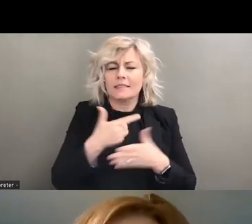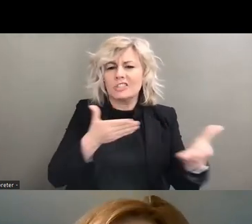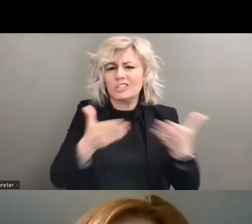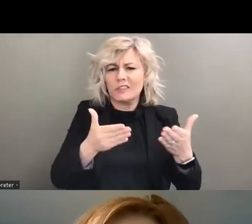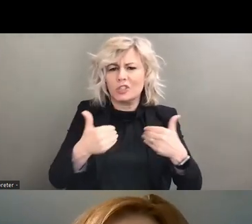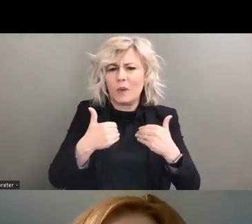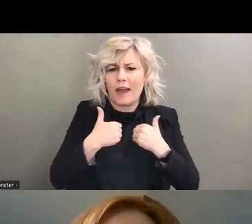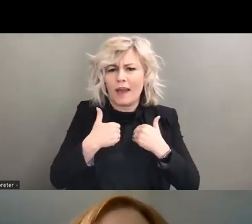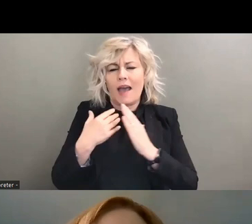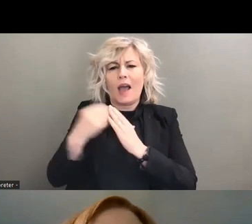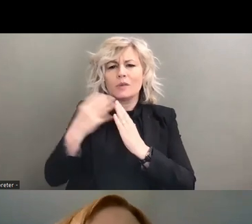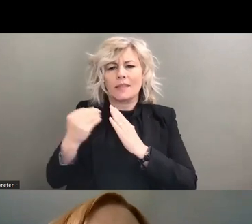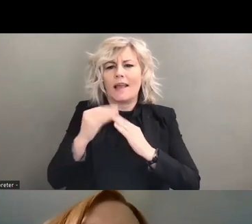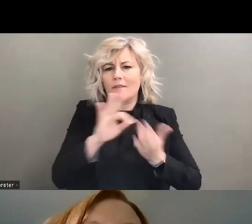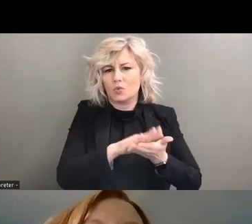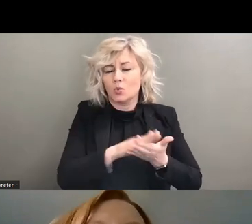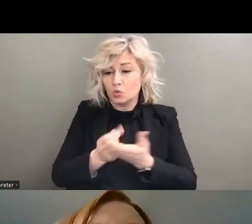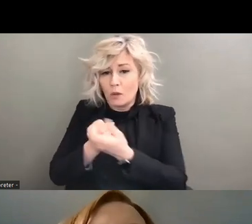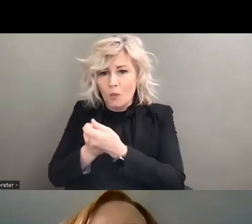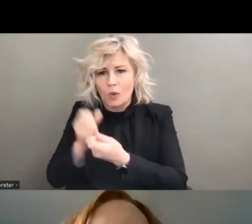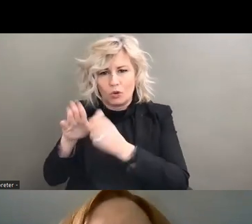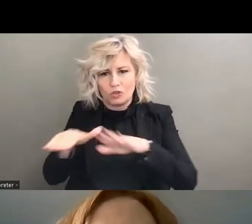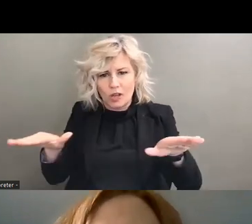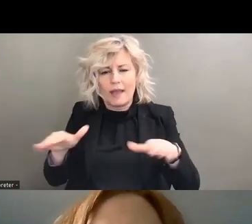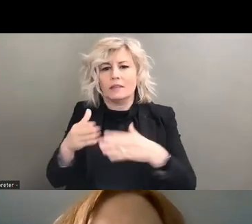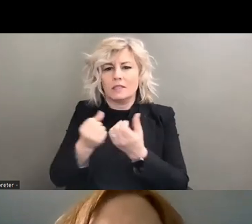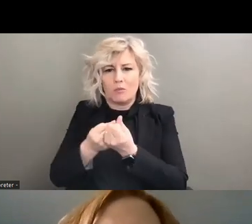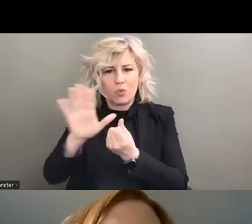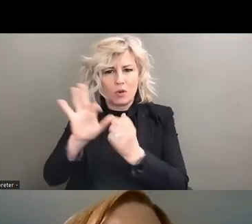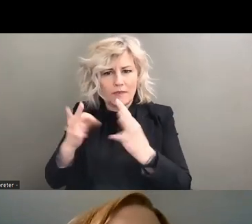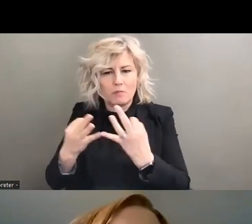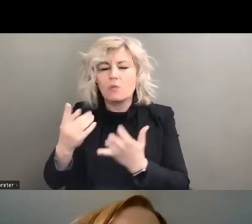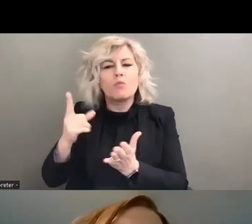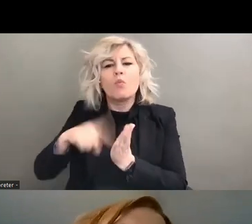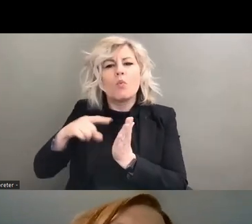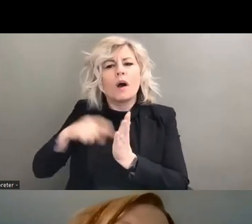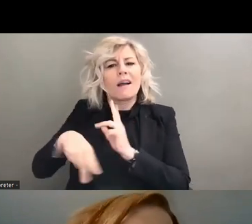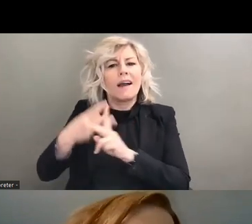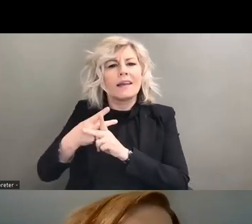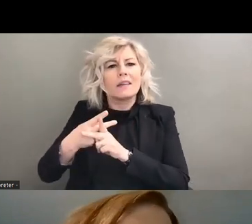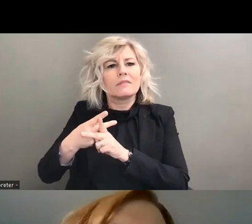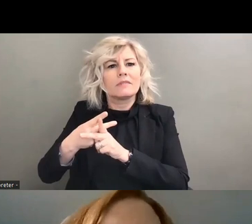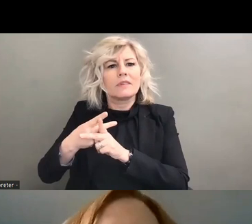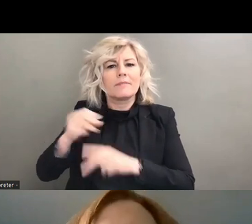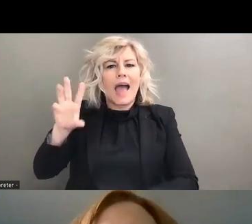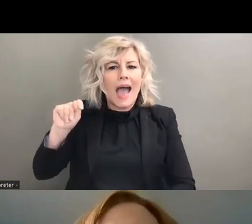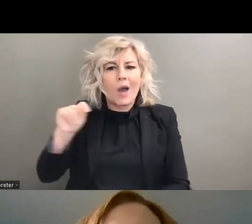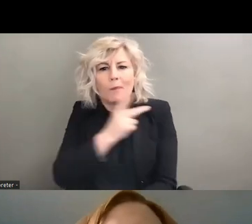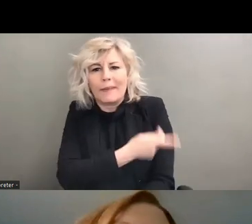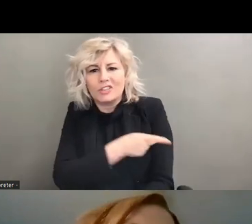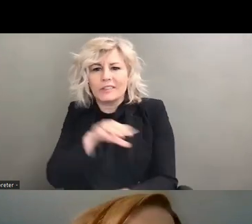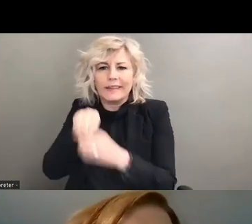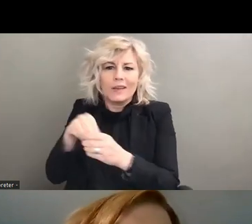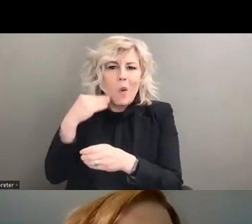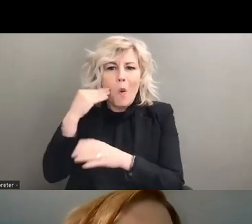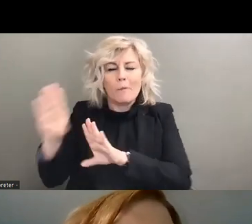get outside of the school to support your child and to support your family. What are the outpatient in-home